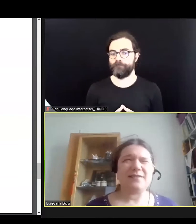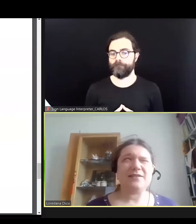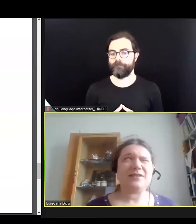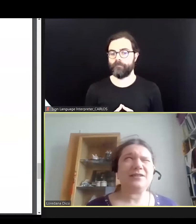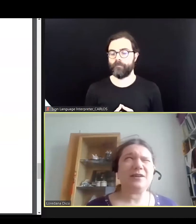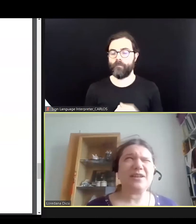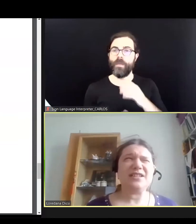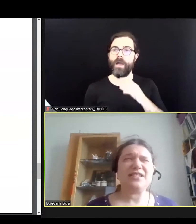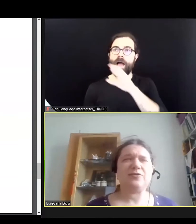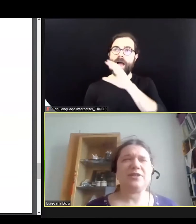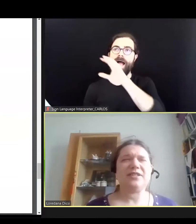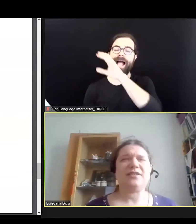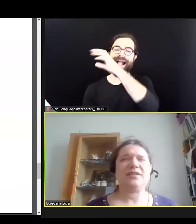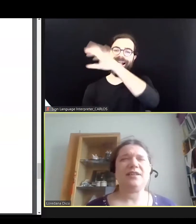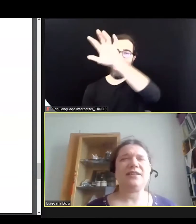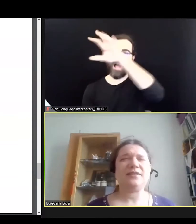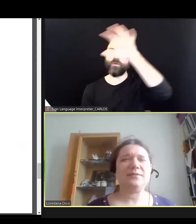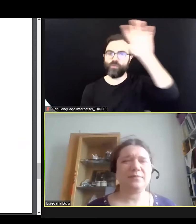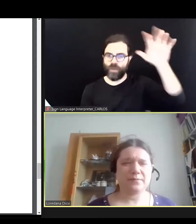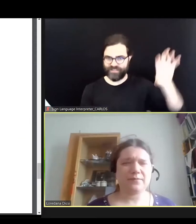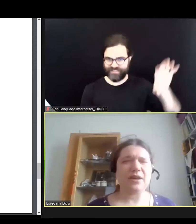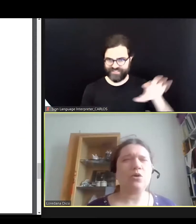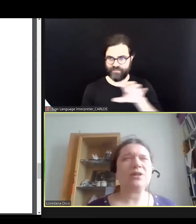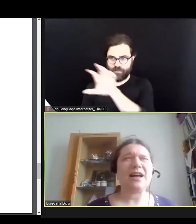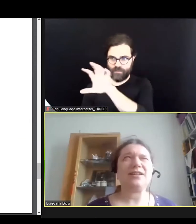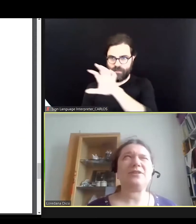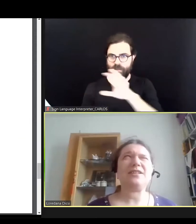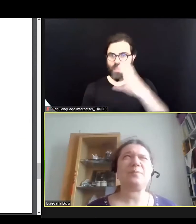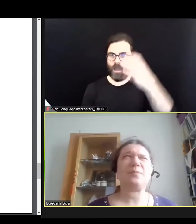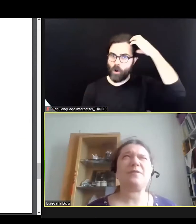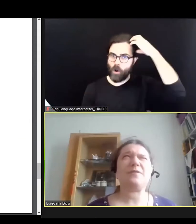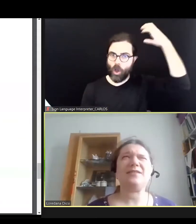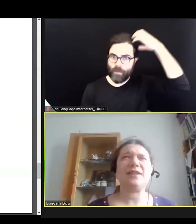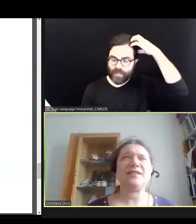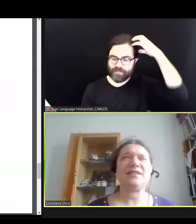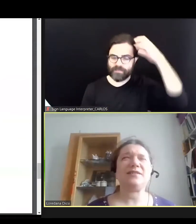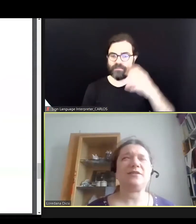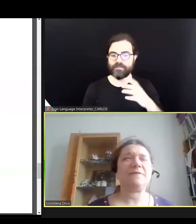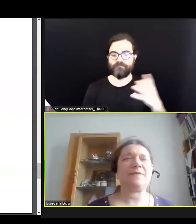that in the community of persons with disabilities, it is